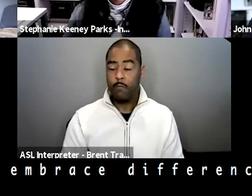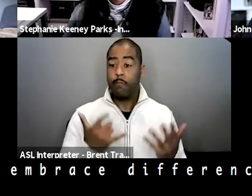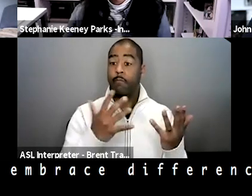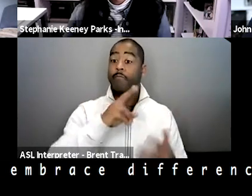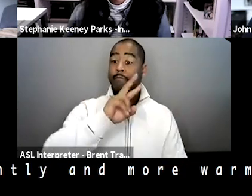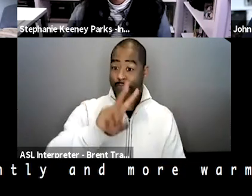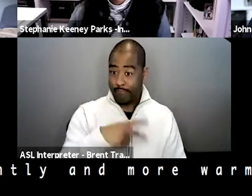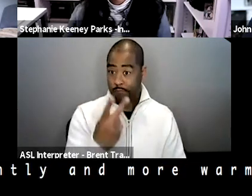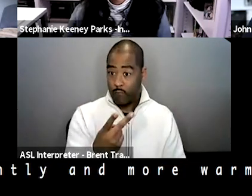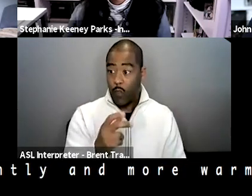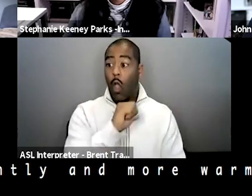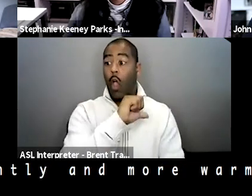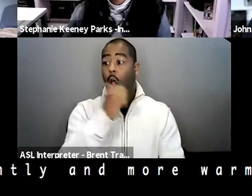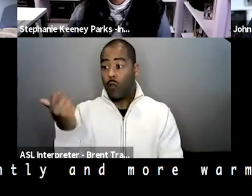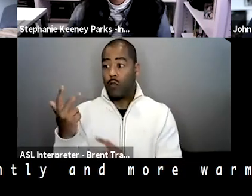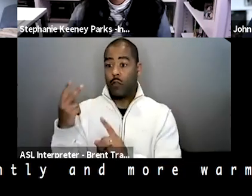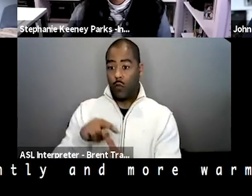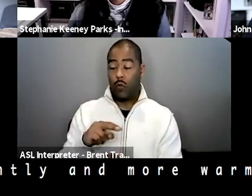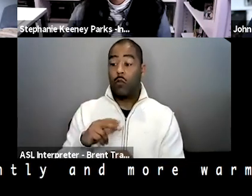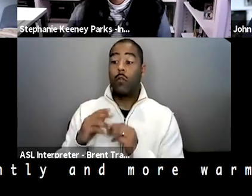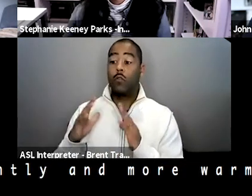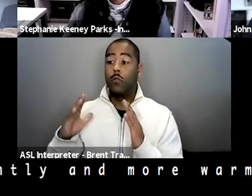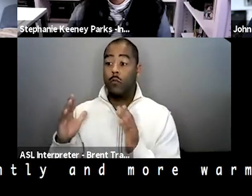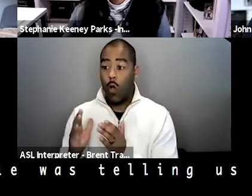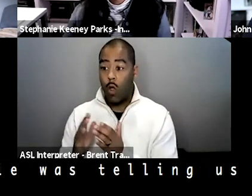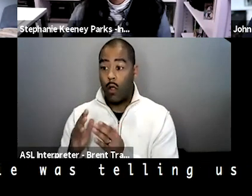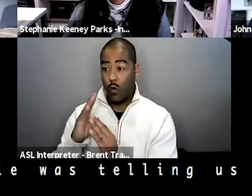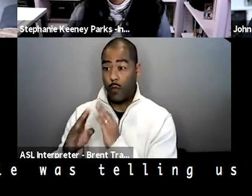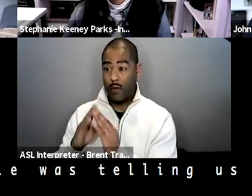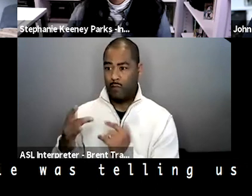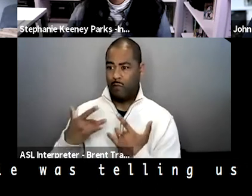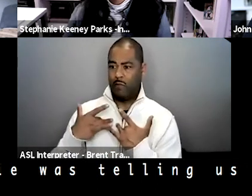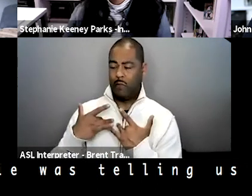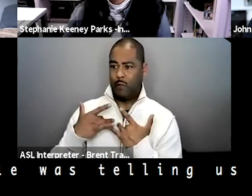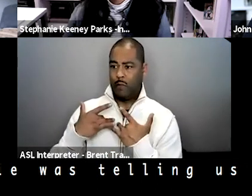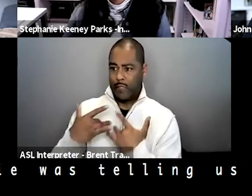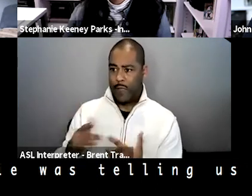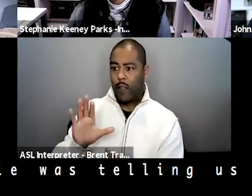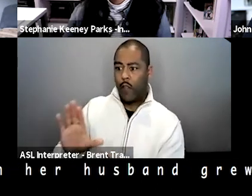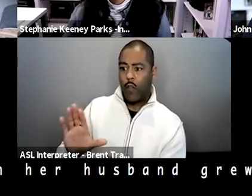communities, they do tend to embrace difference differently and more warmly.